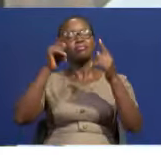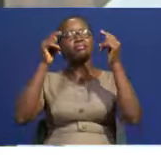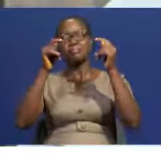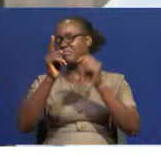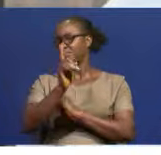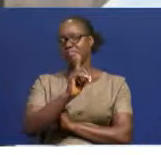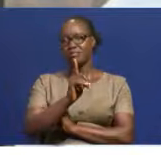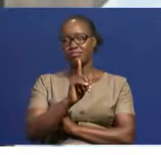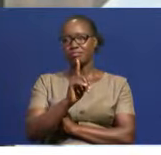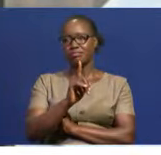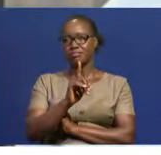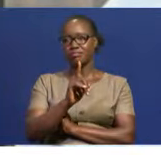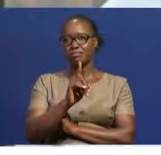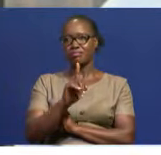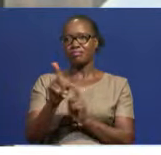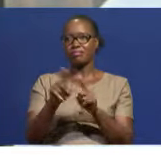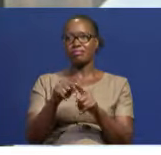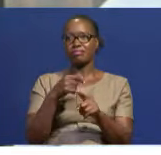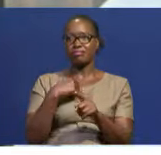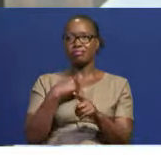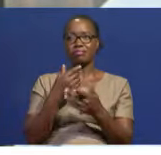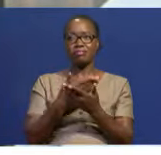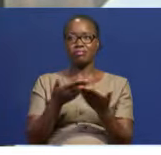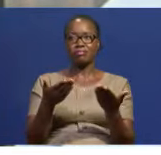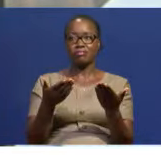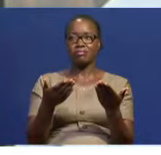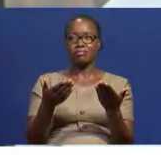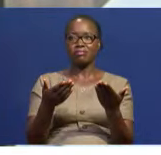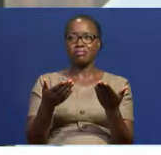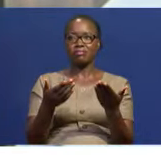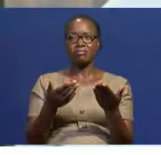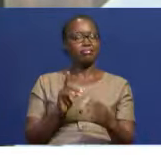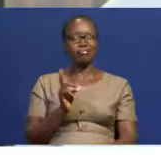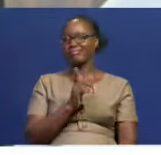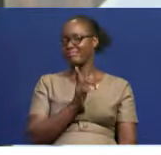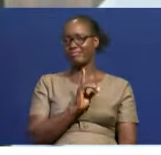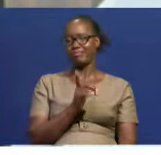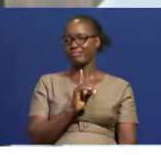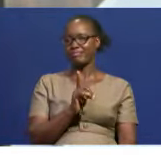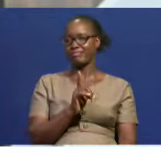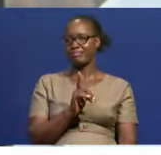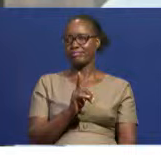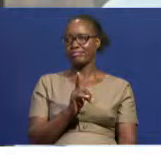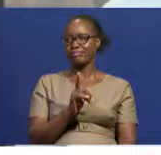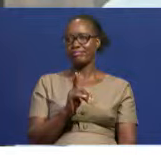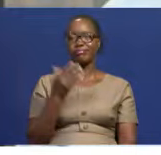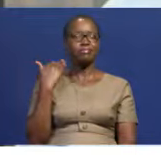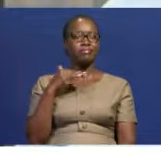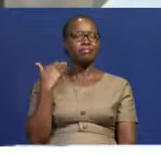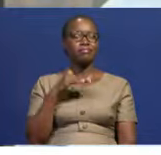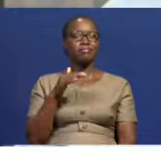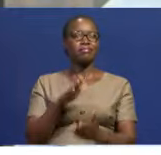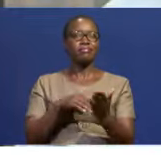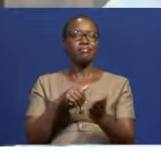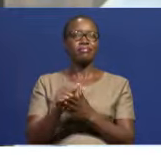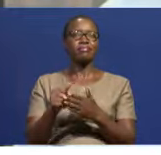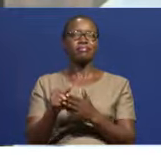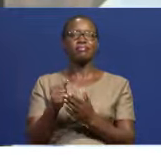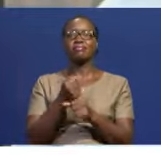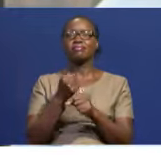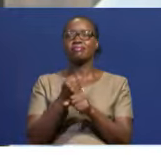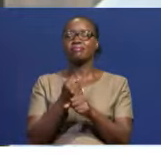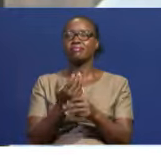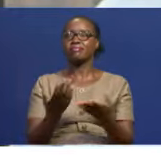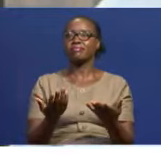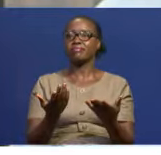sasa. Takama niko kwa hiyo stage ya millennials, mimi hii si maandamano. Sasa hii ni ukola na kuharibia watu kazi. Kwa